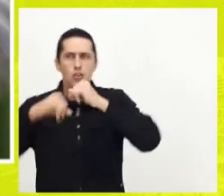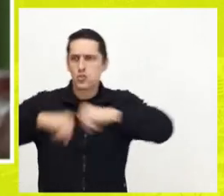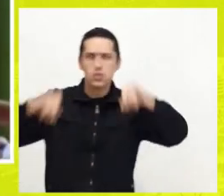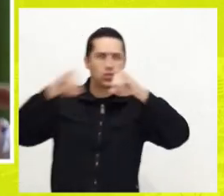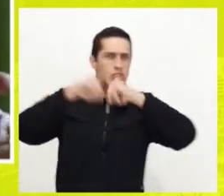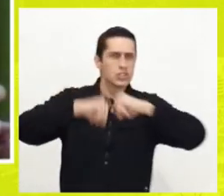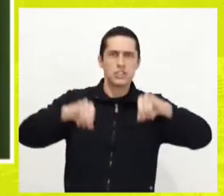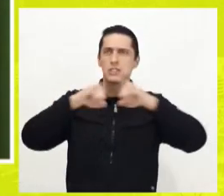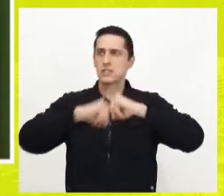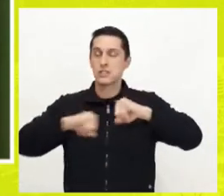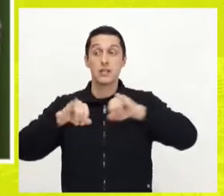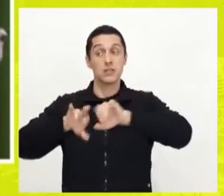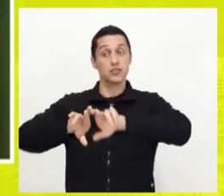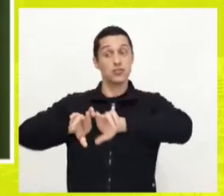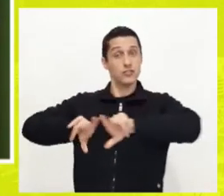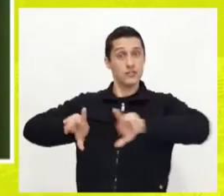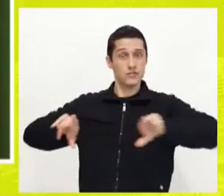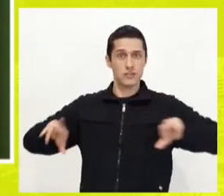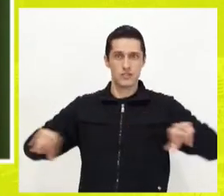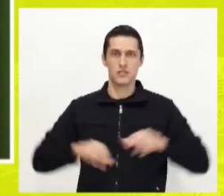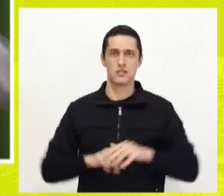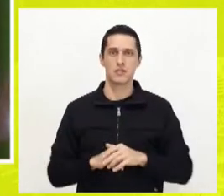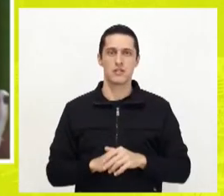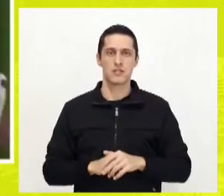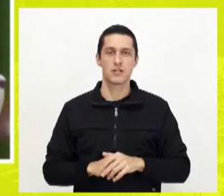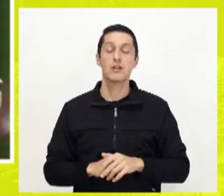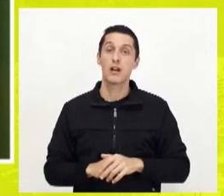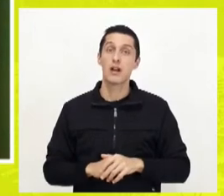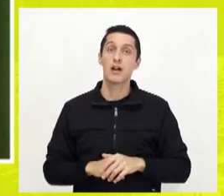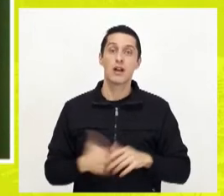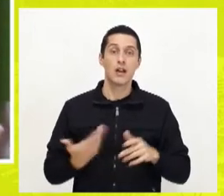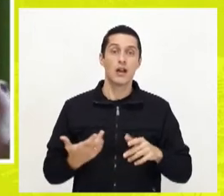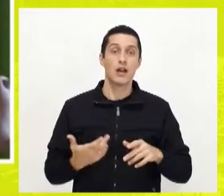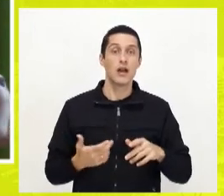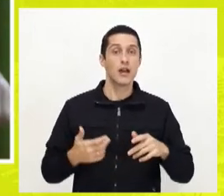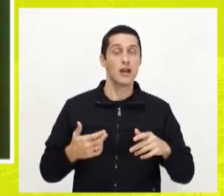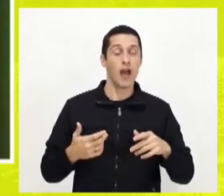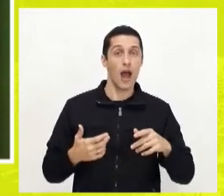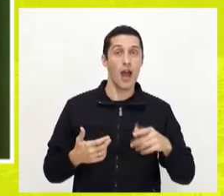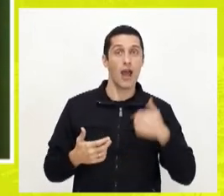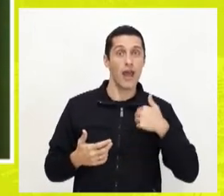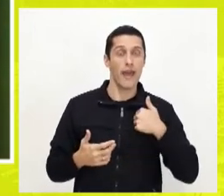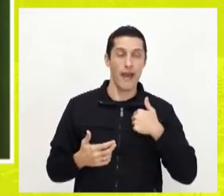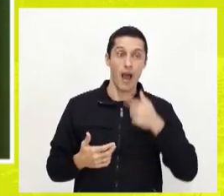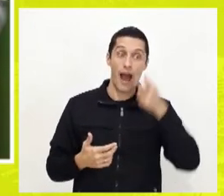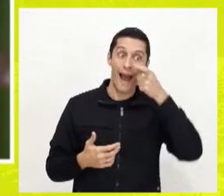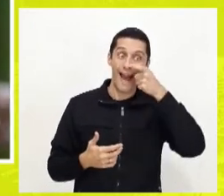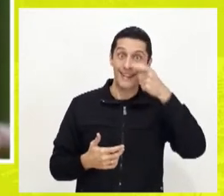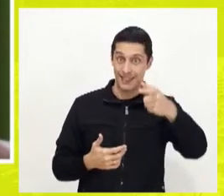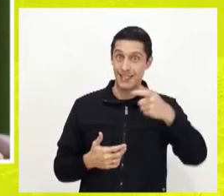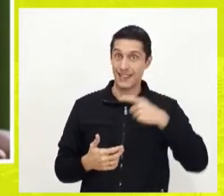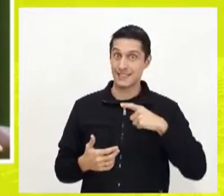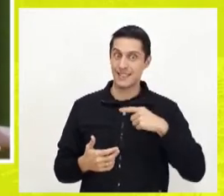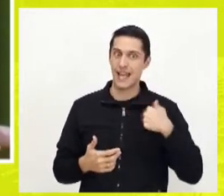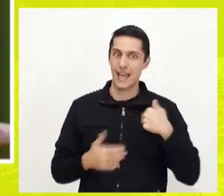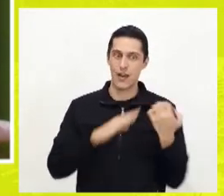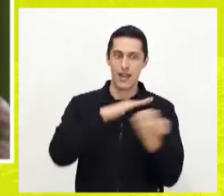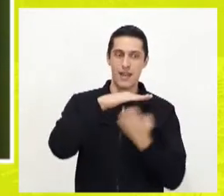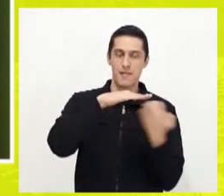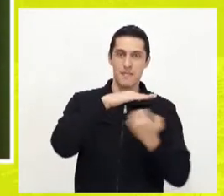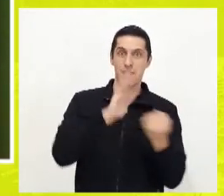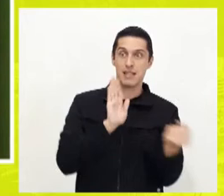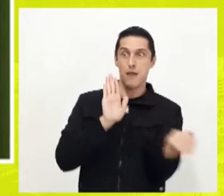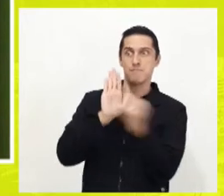a collaboration against misinformation to happen don't be like oh i'm interested you put your logo there and you